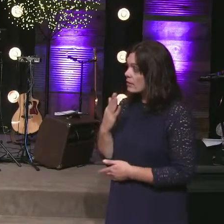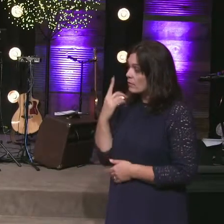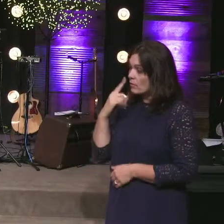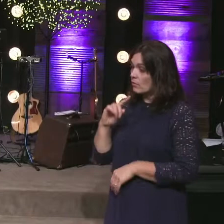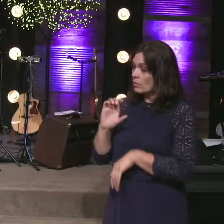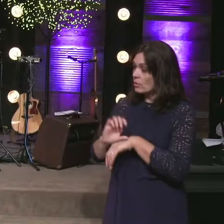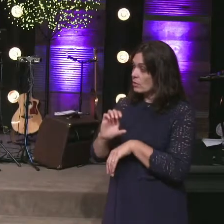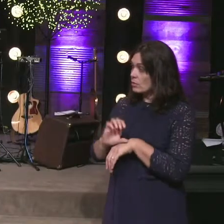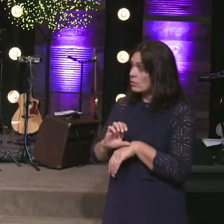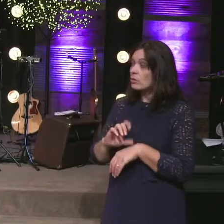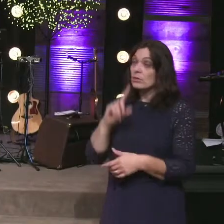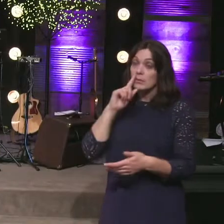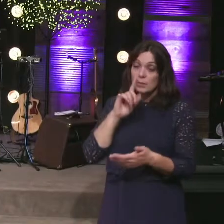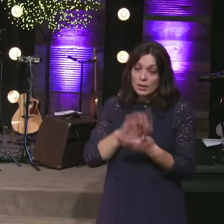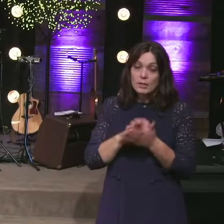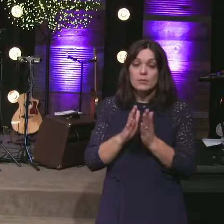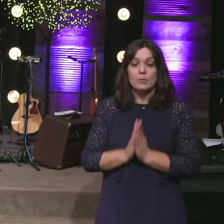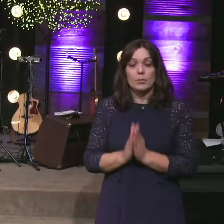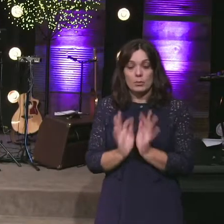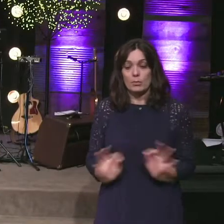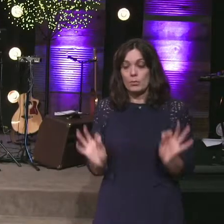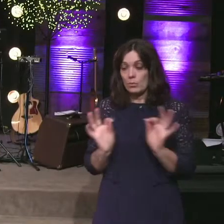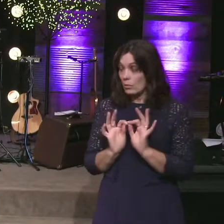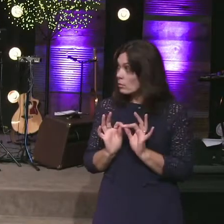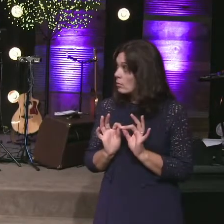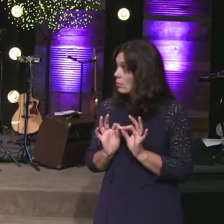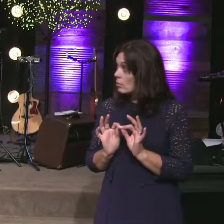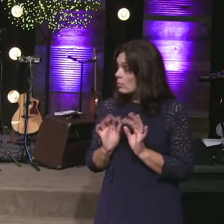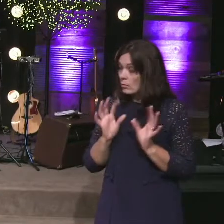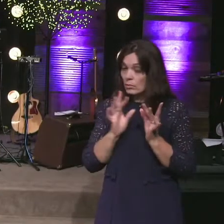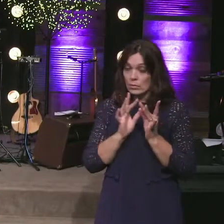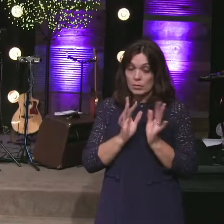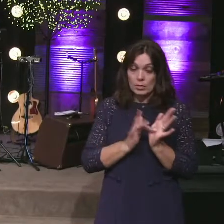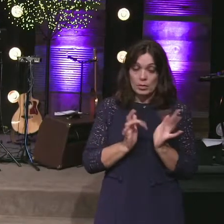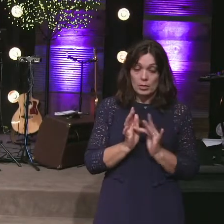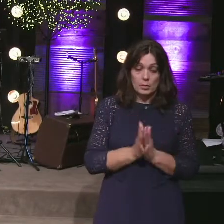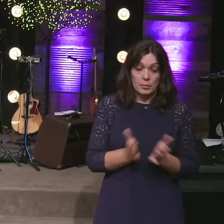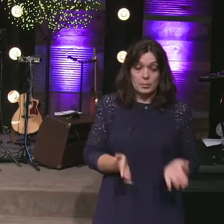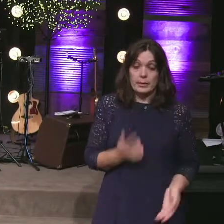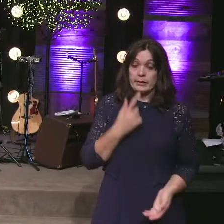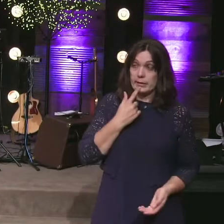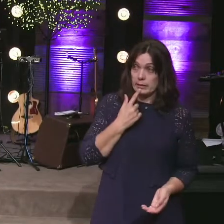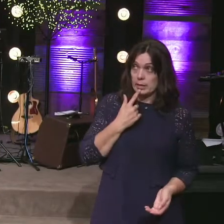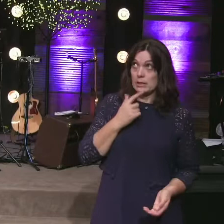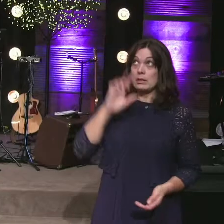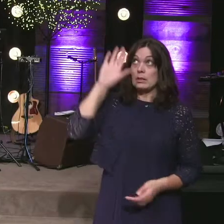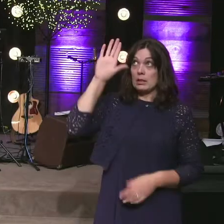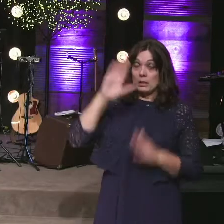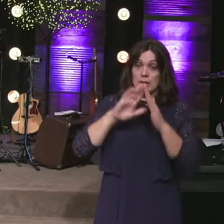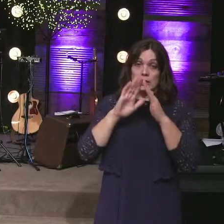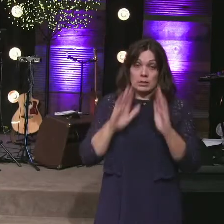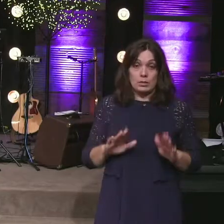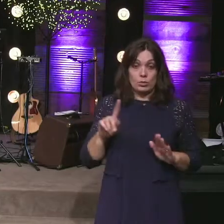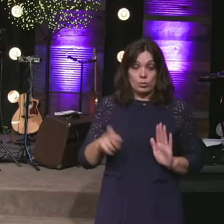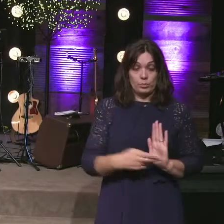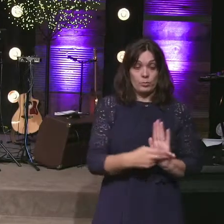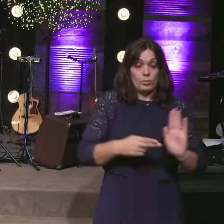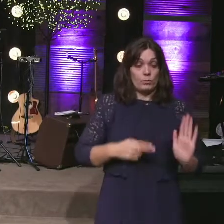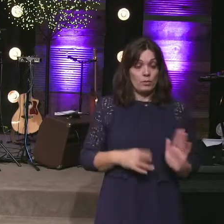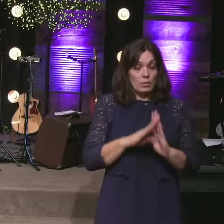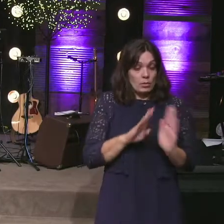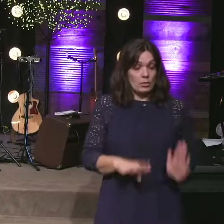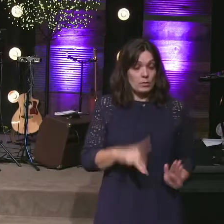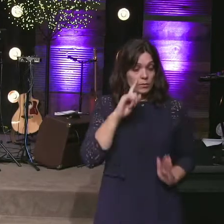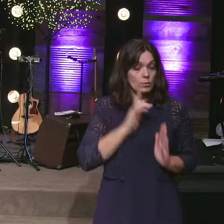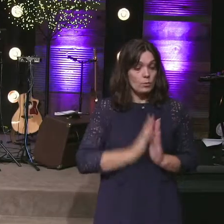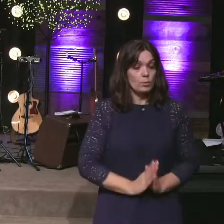in prayer. The word tells us that His house shall be called a house of prayer. And so